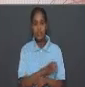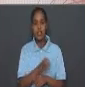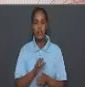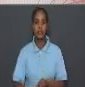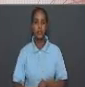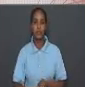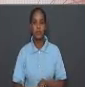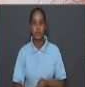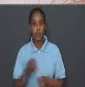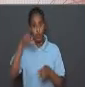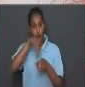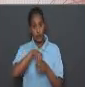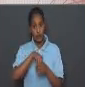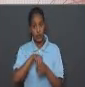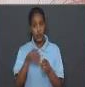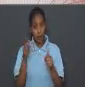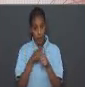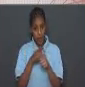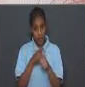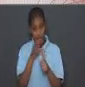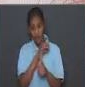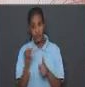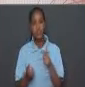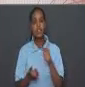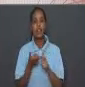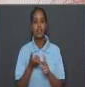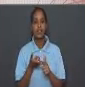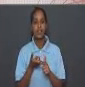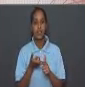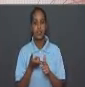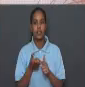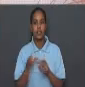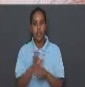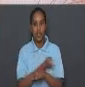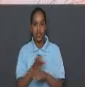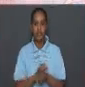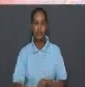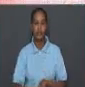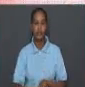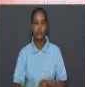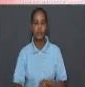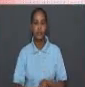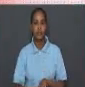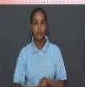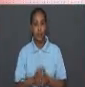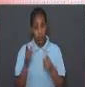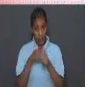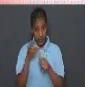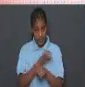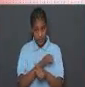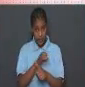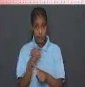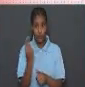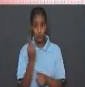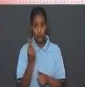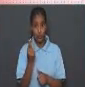cells, including primary and secondary cells. Primary cells